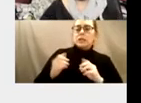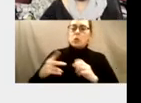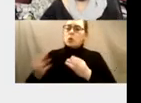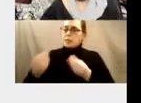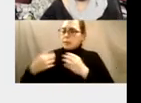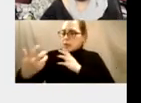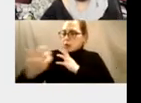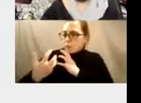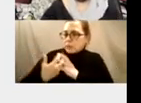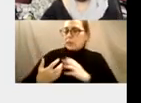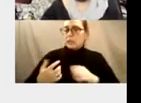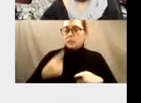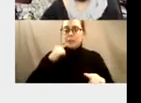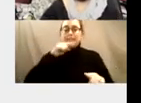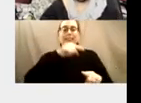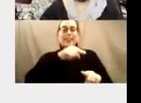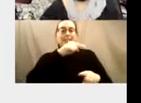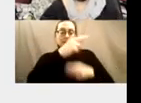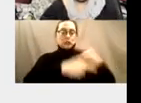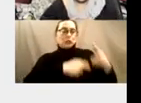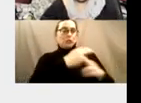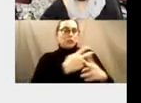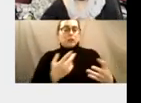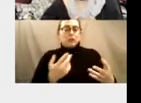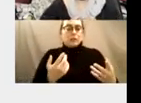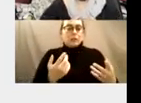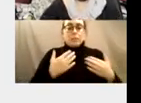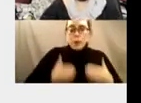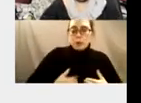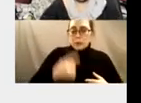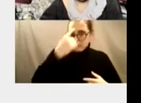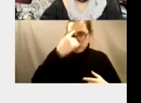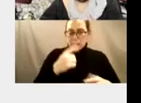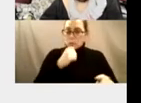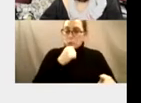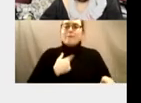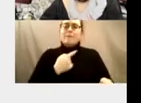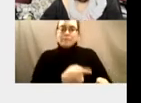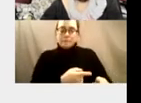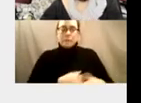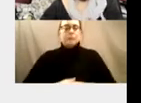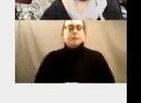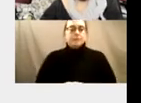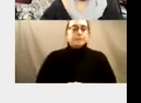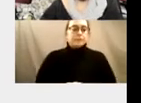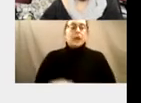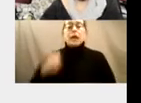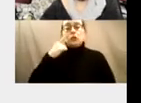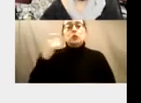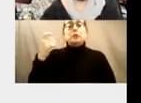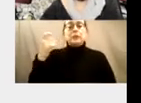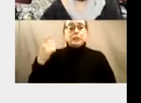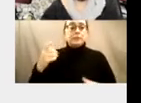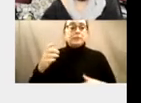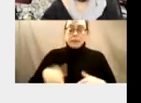that place wasn't built while pretending that bodies and minds like mine do not exist. I dream of an understanding that